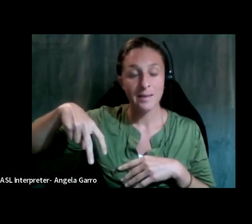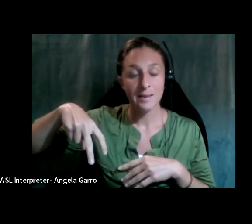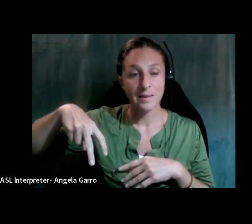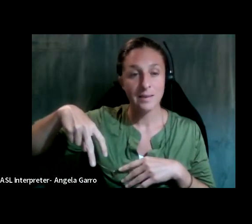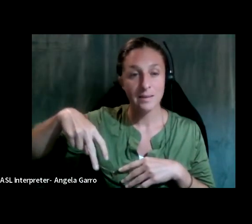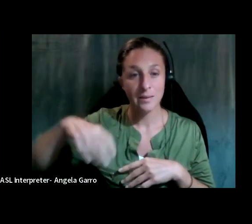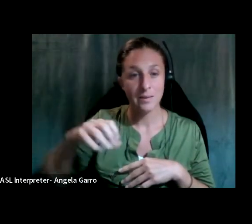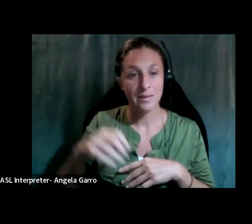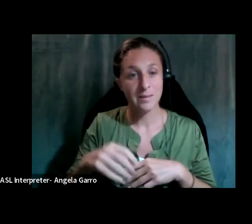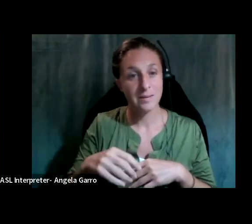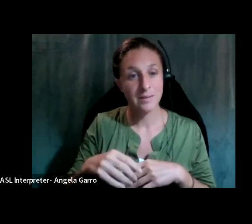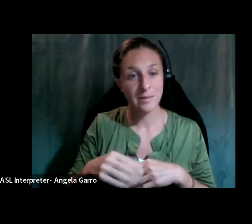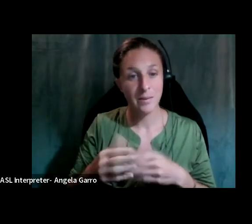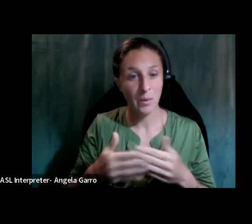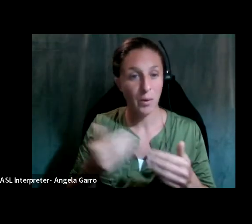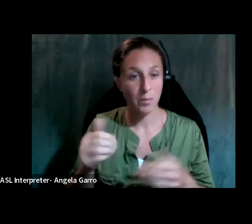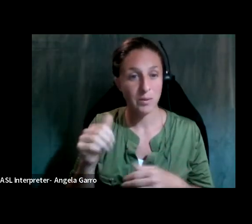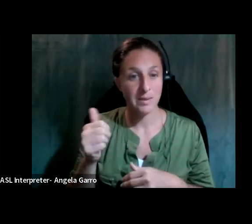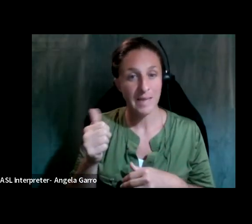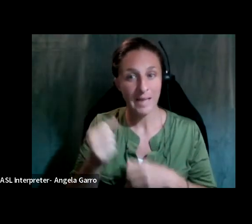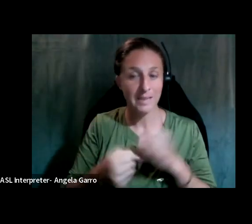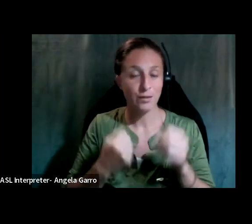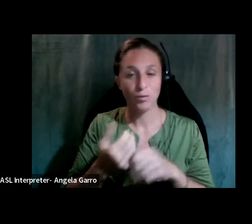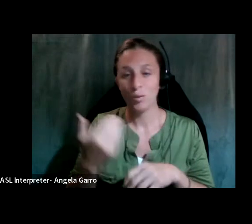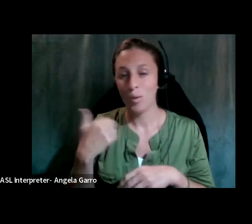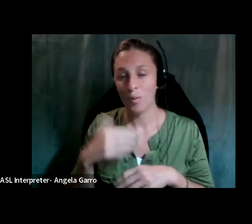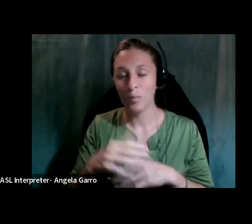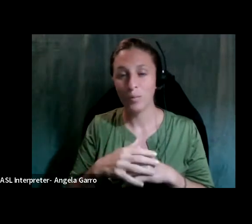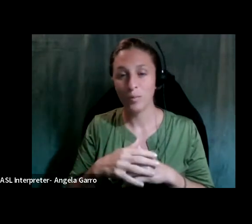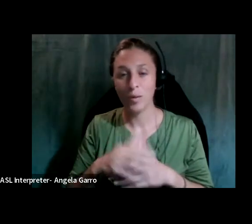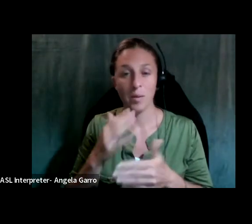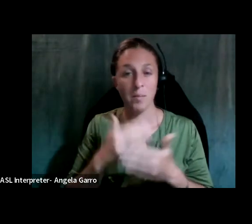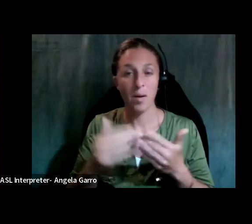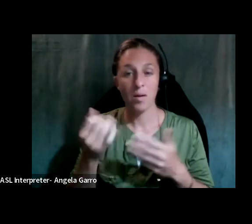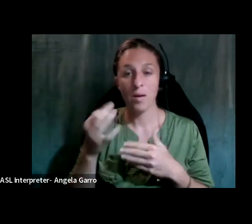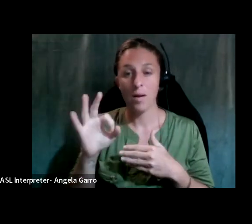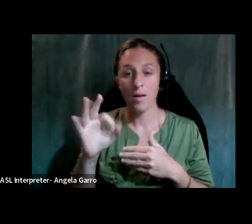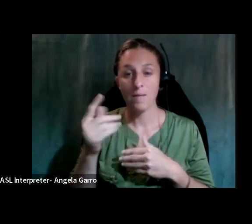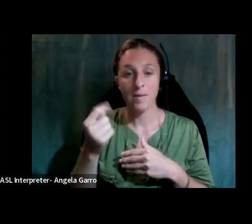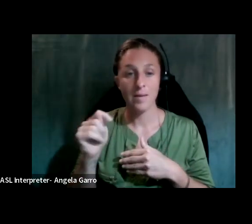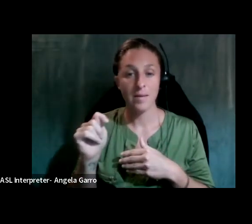gosh, that's got to be almost 10 years ago now. As part of the